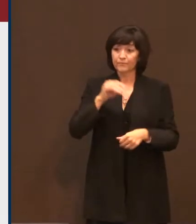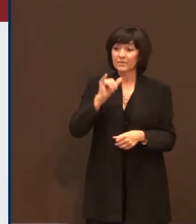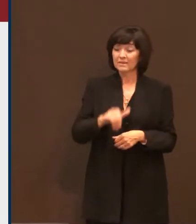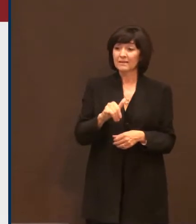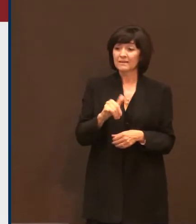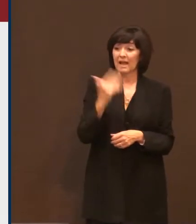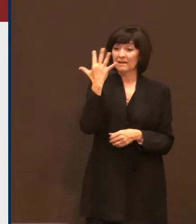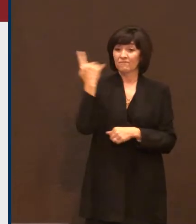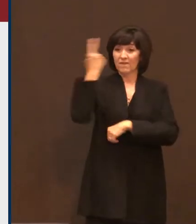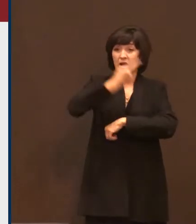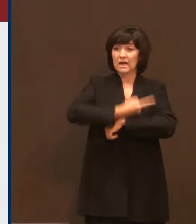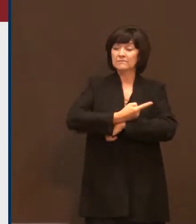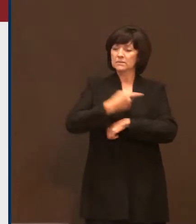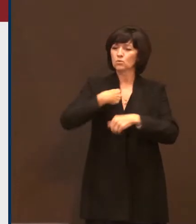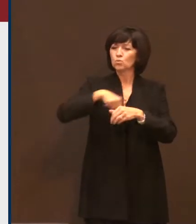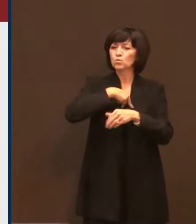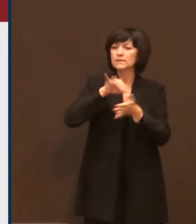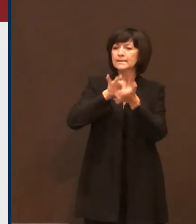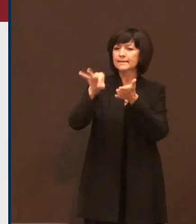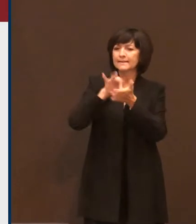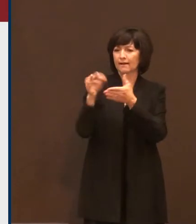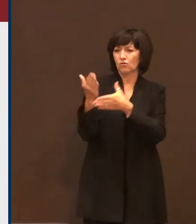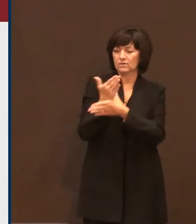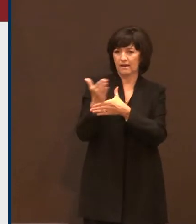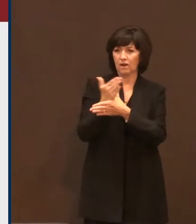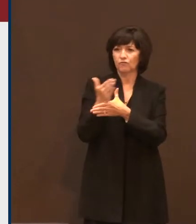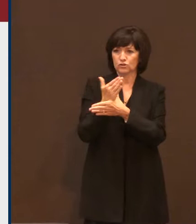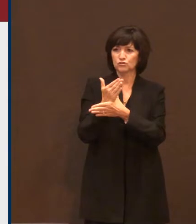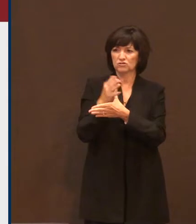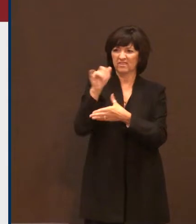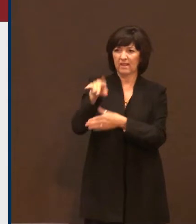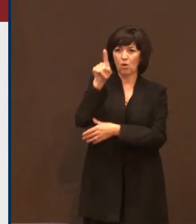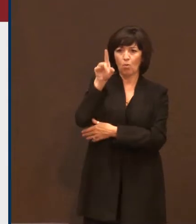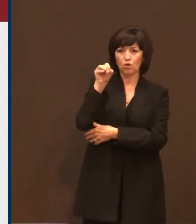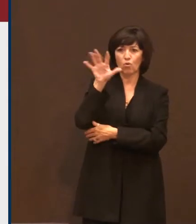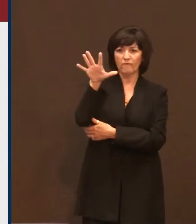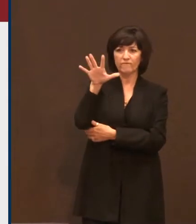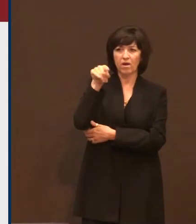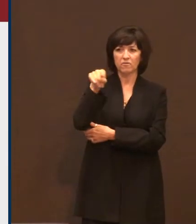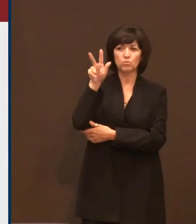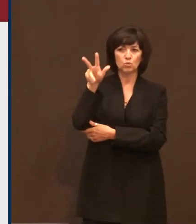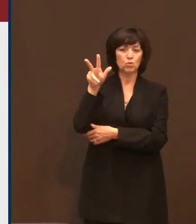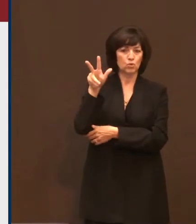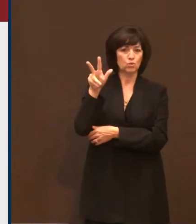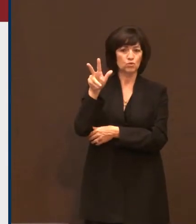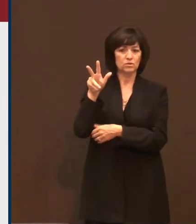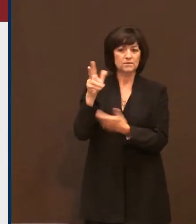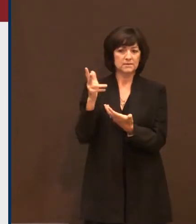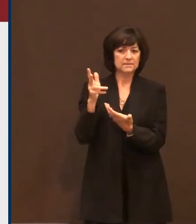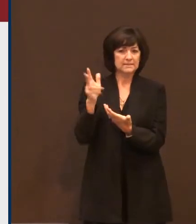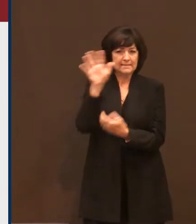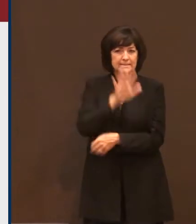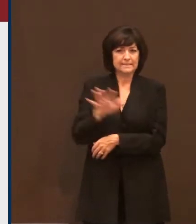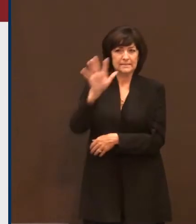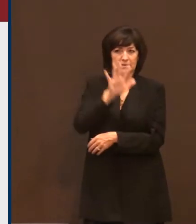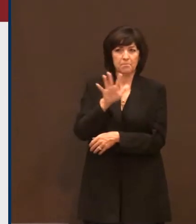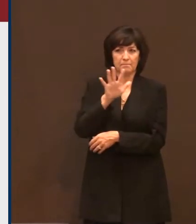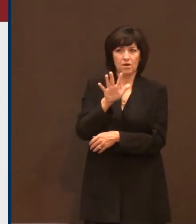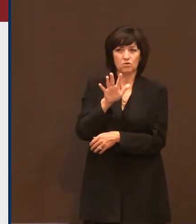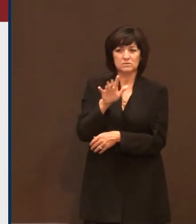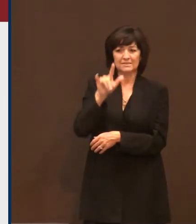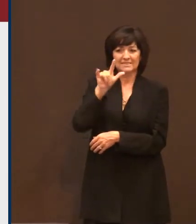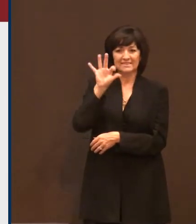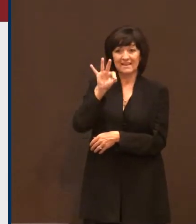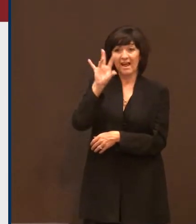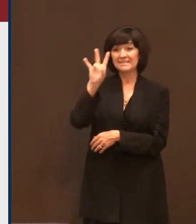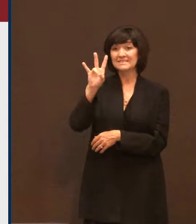target there is to be under 10 per 100,000, roughly 97